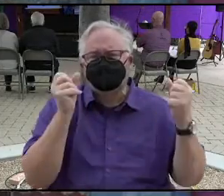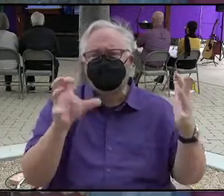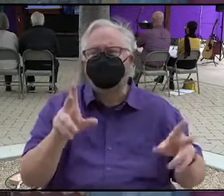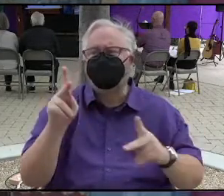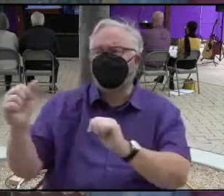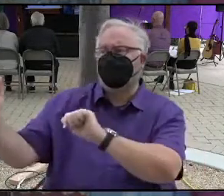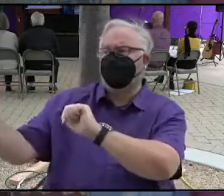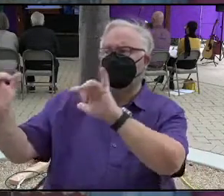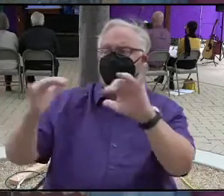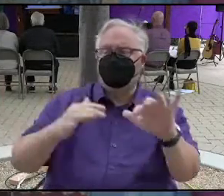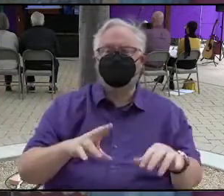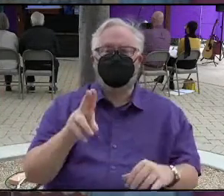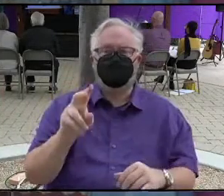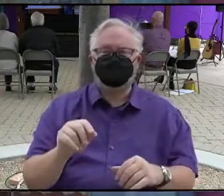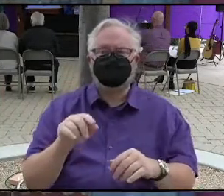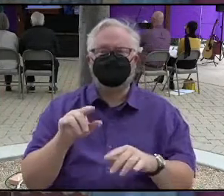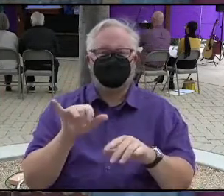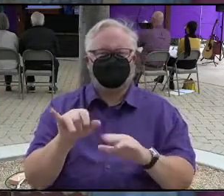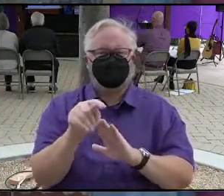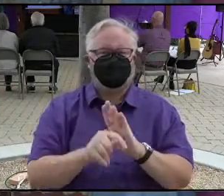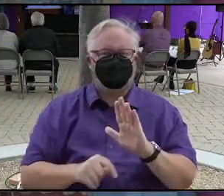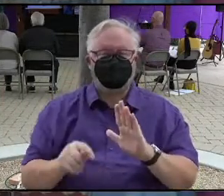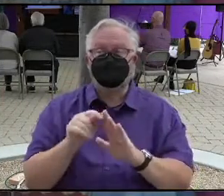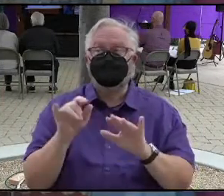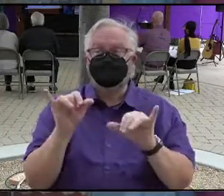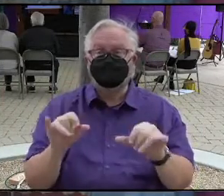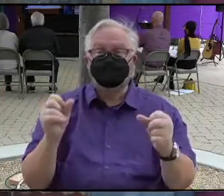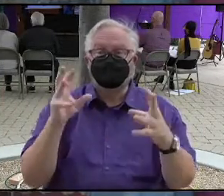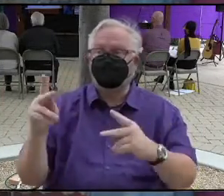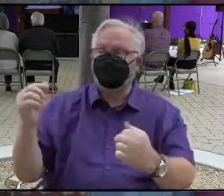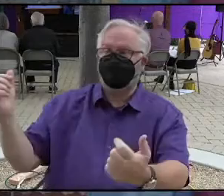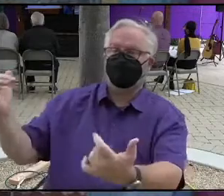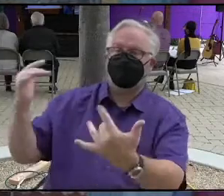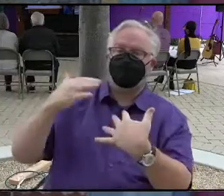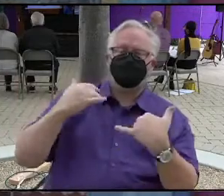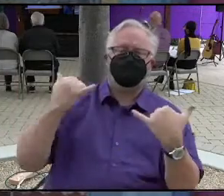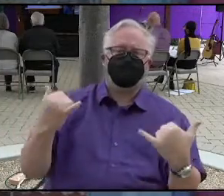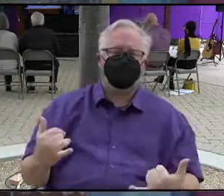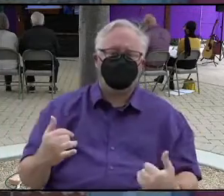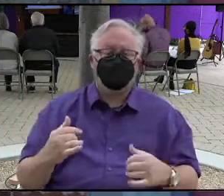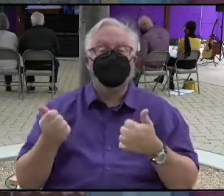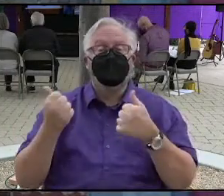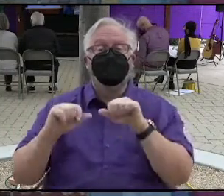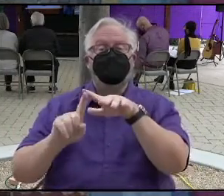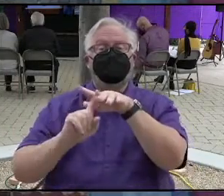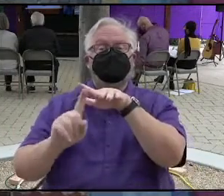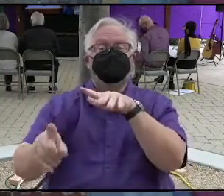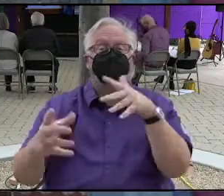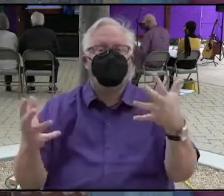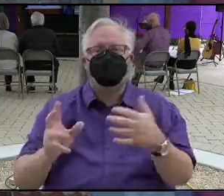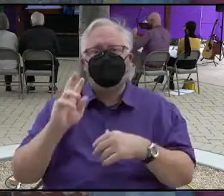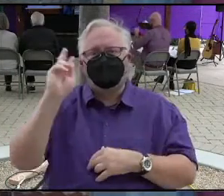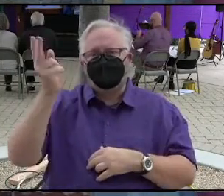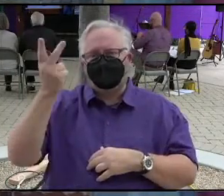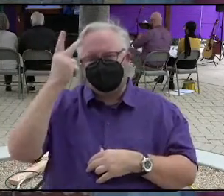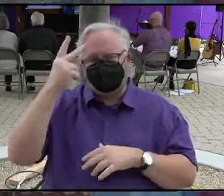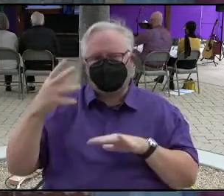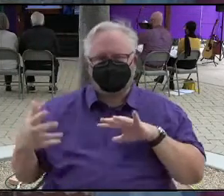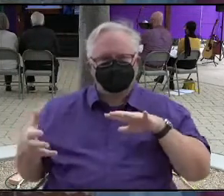time they did, and like so many who are coming now, they were fleeing political unrest and